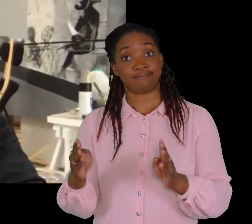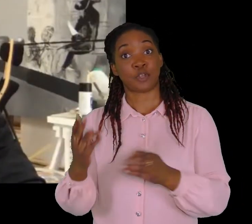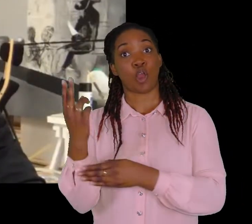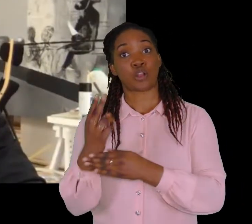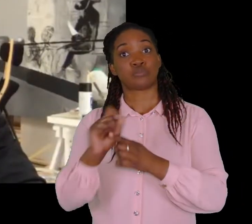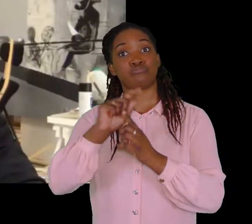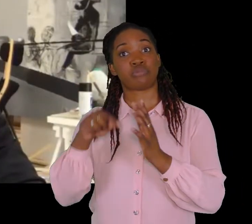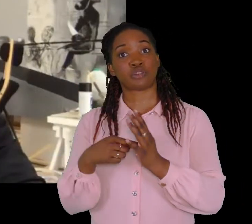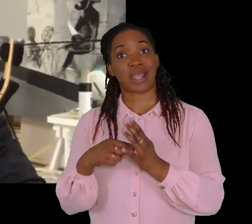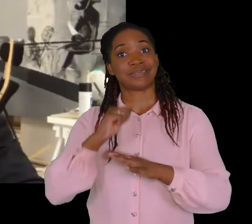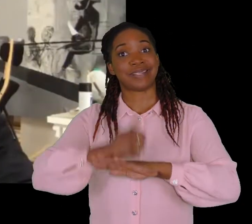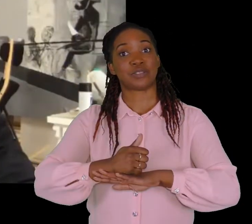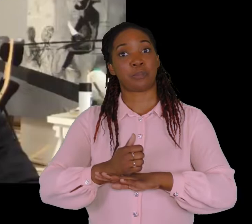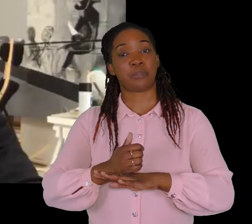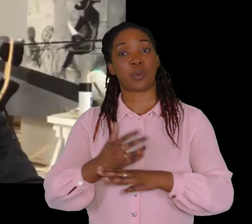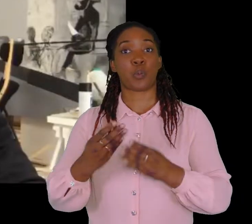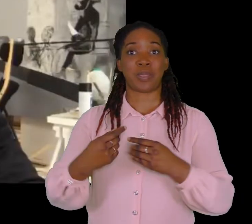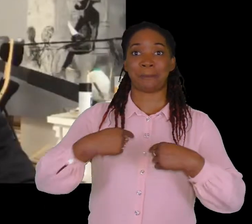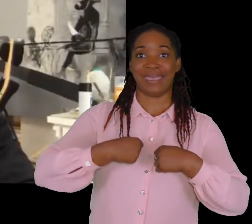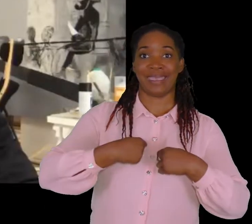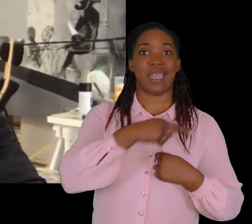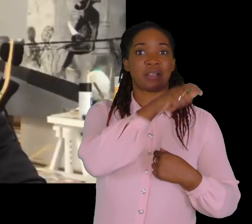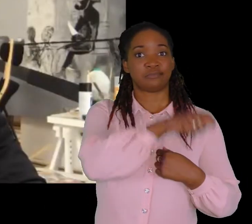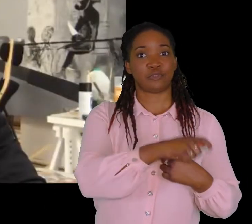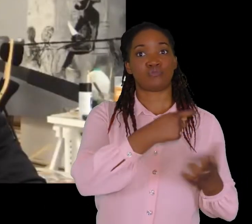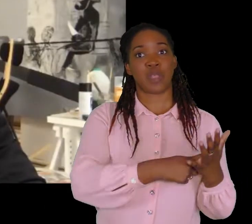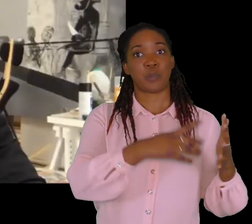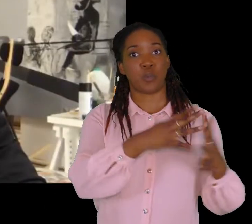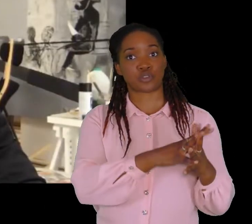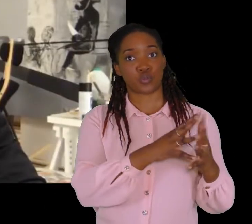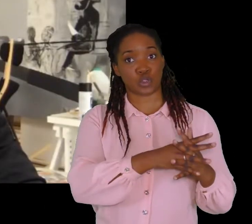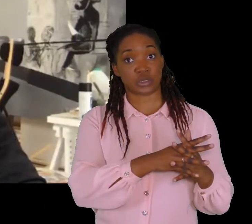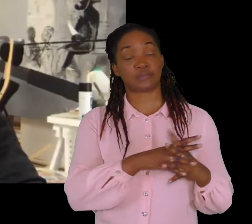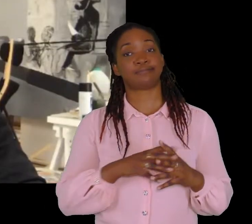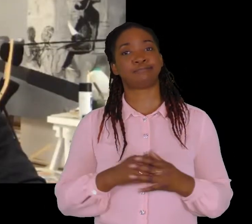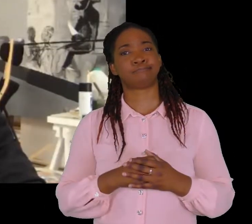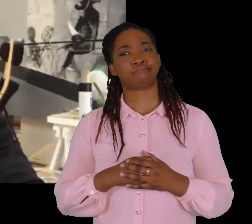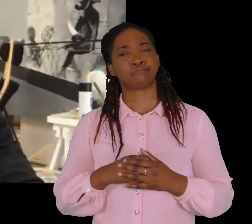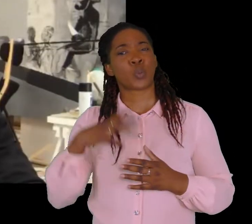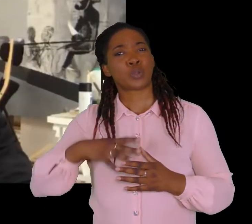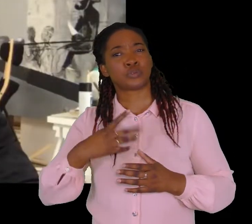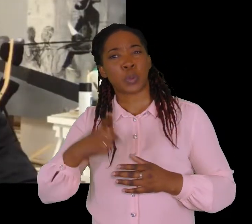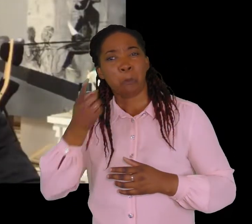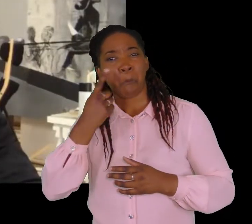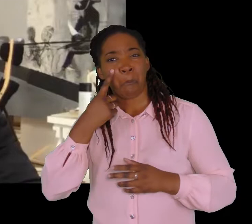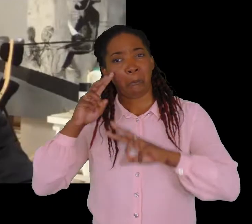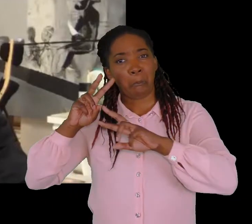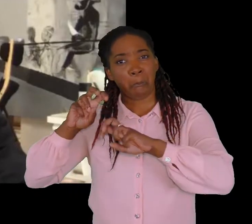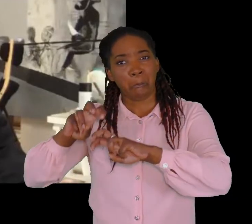artist project founded by myself, as well as Raymond Watson, a sculptor. And we were strictly looking